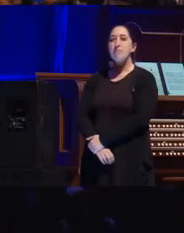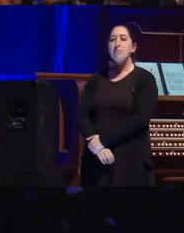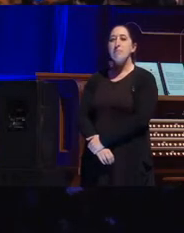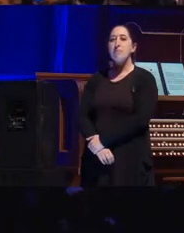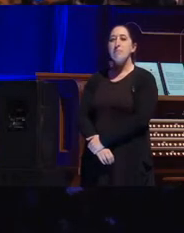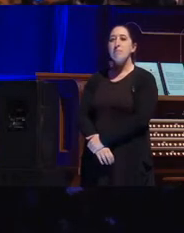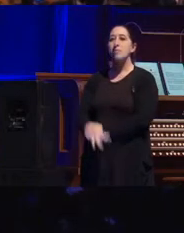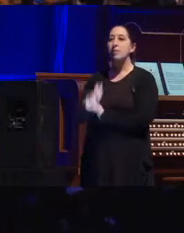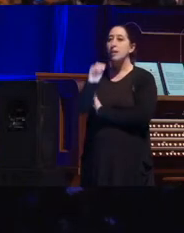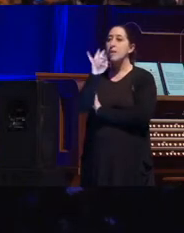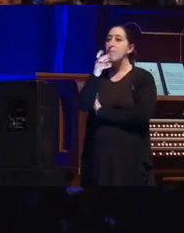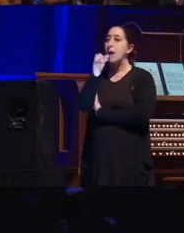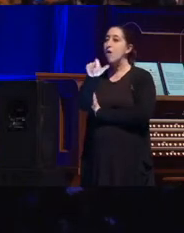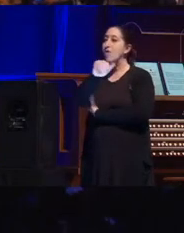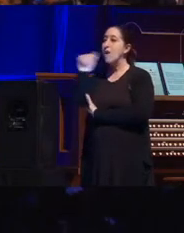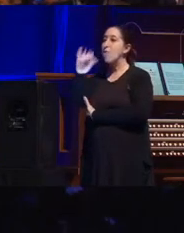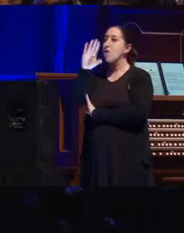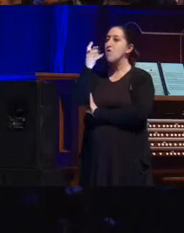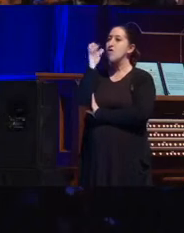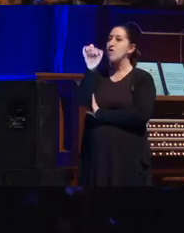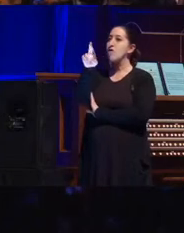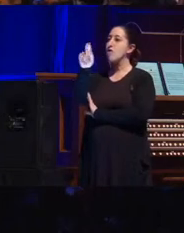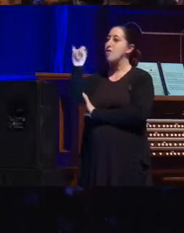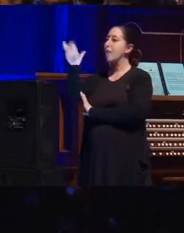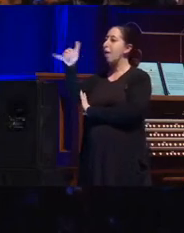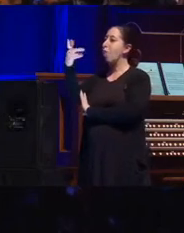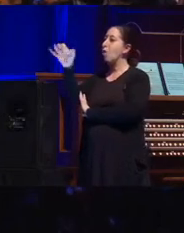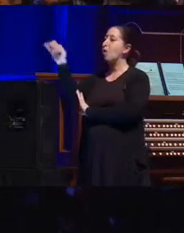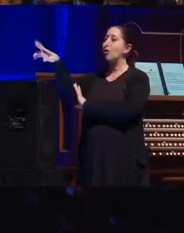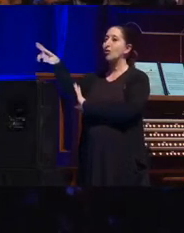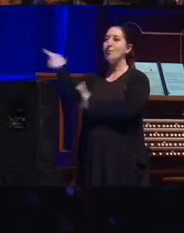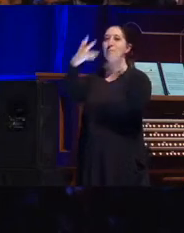Mayor of Ann Arbor Christopher Taylor,